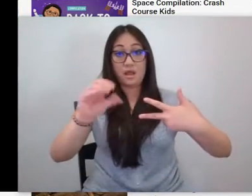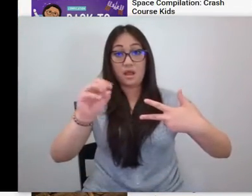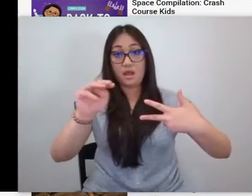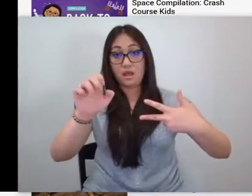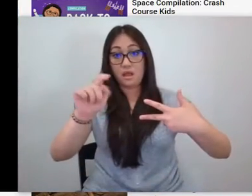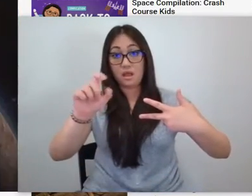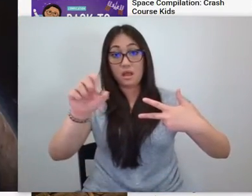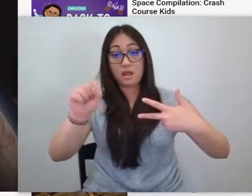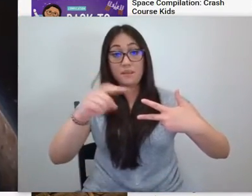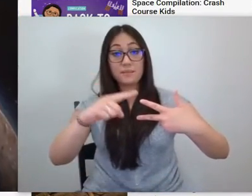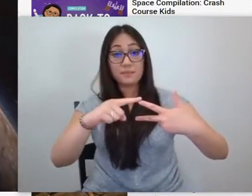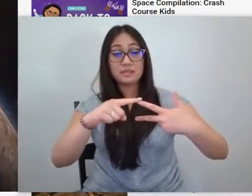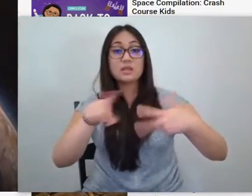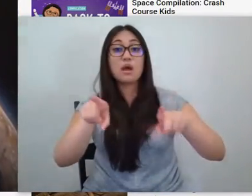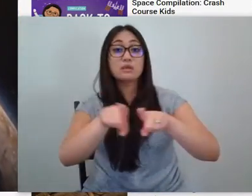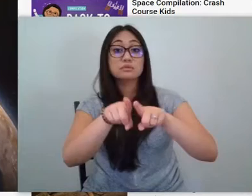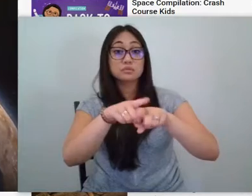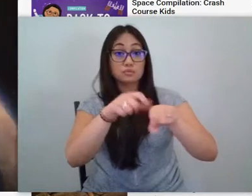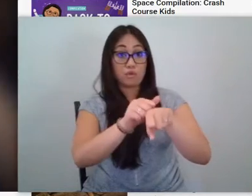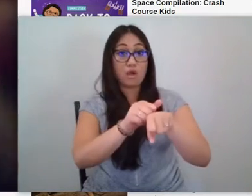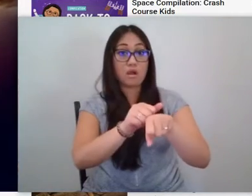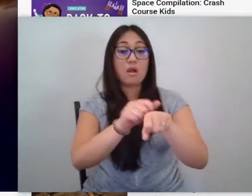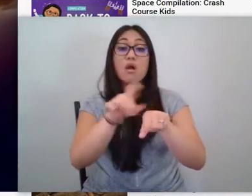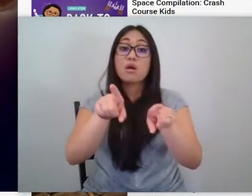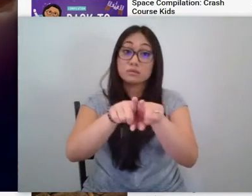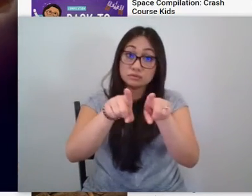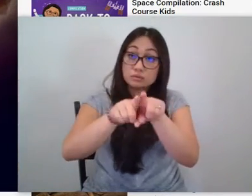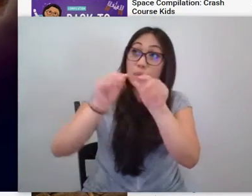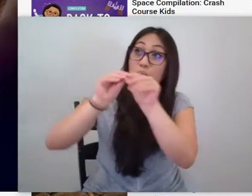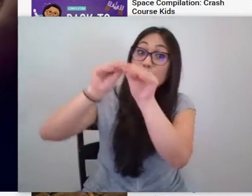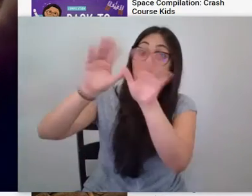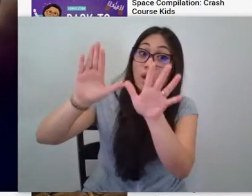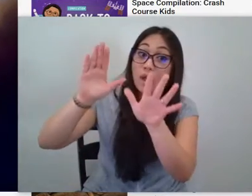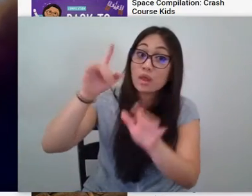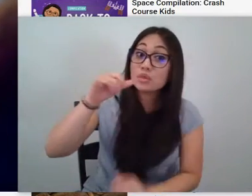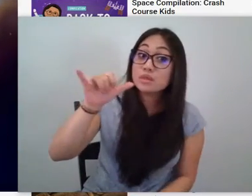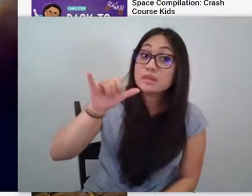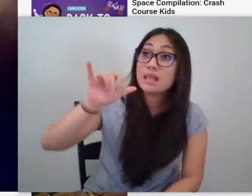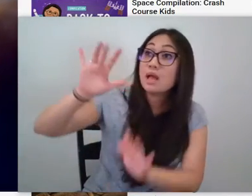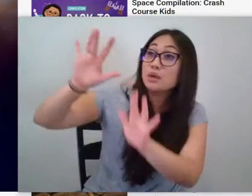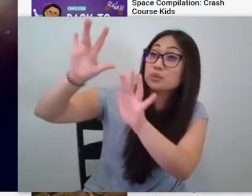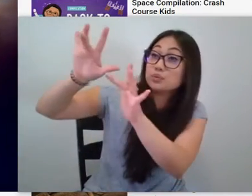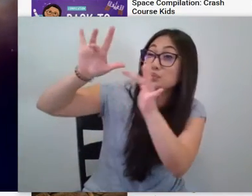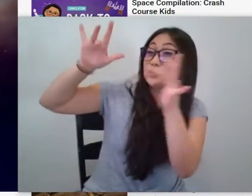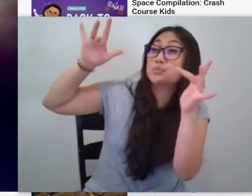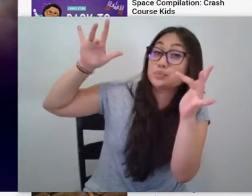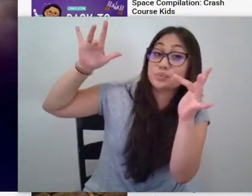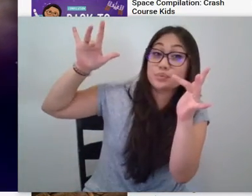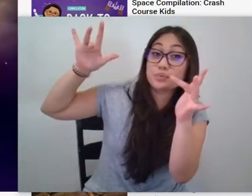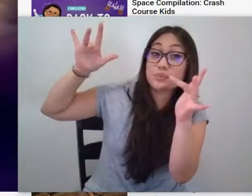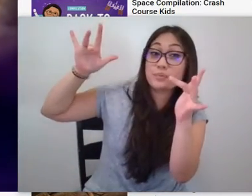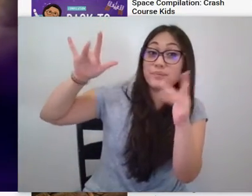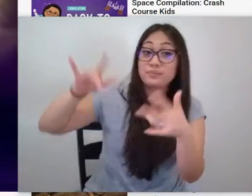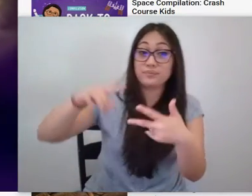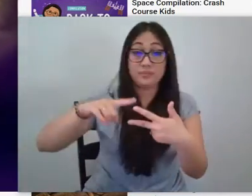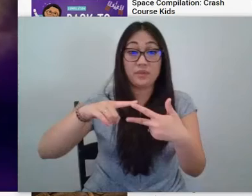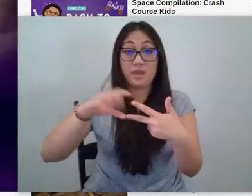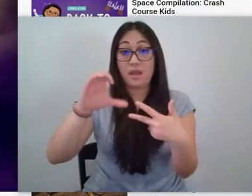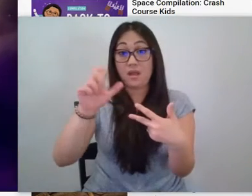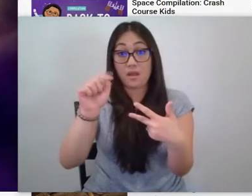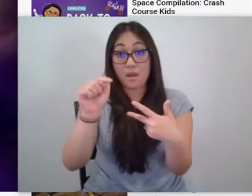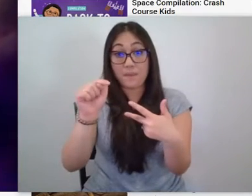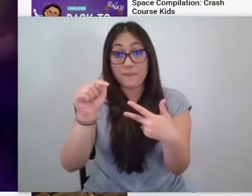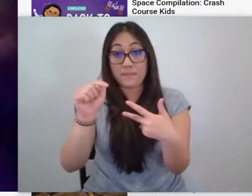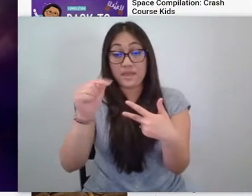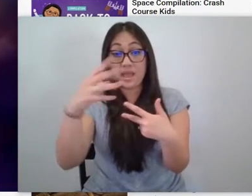space rock. They are also bright. They look like shining lights in the sky. A comet in the outer part of the